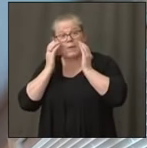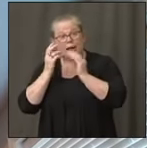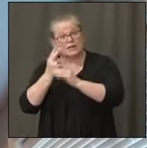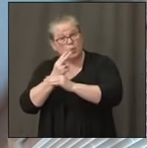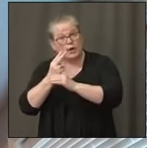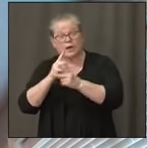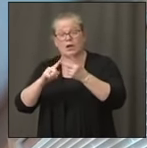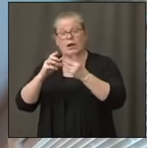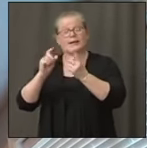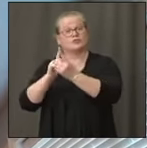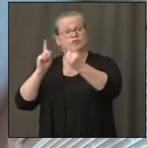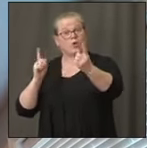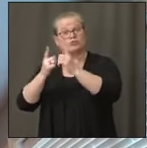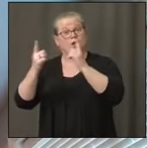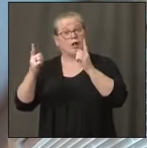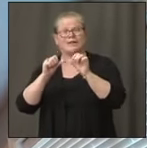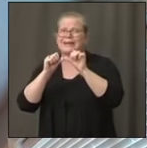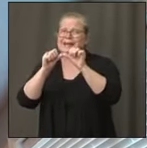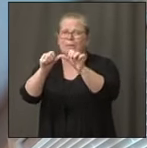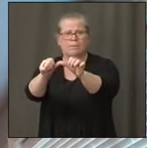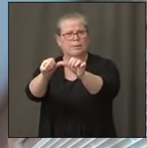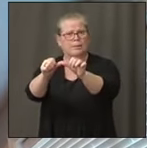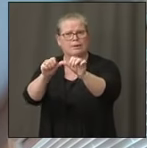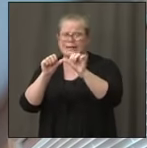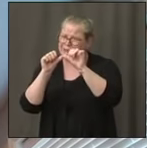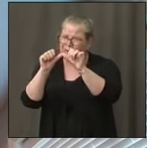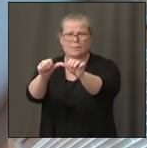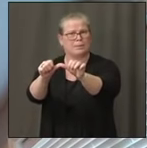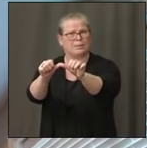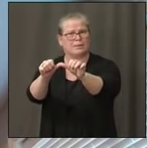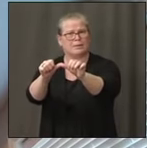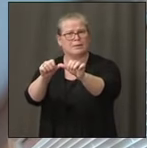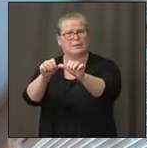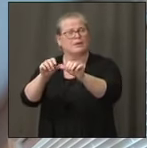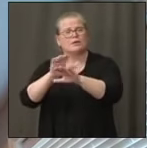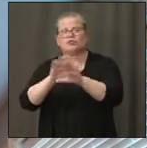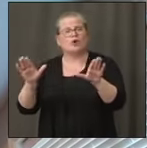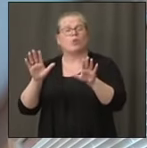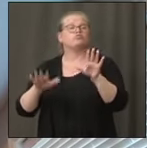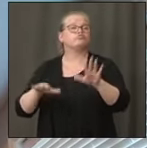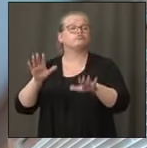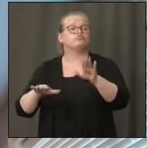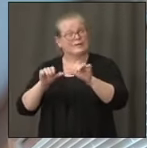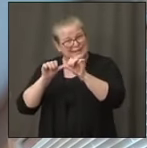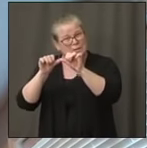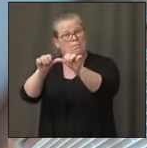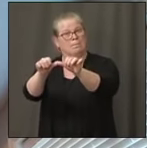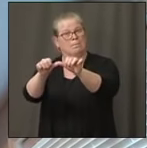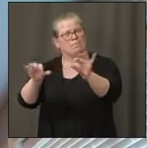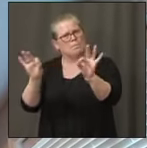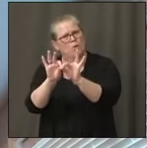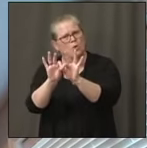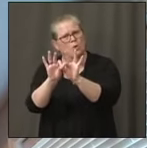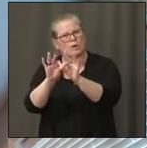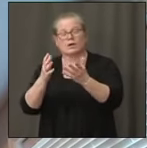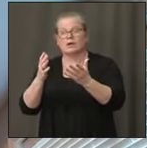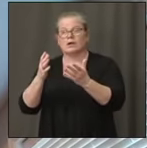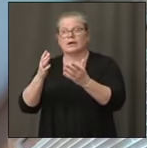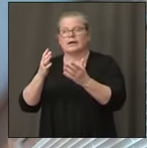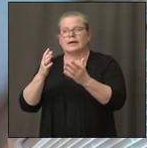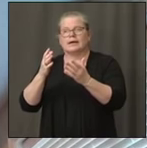distancing. It's hard to overemphasize that. To protect our economy as well as protect our health, we